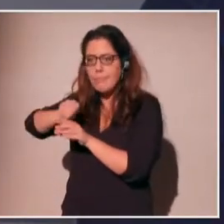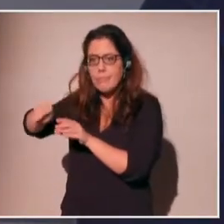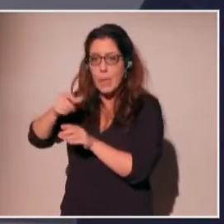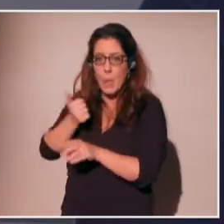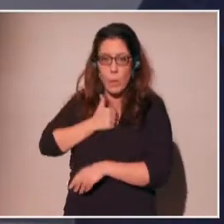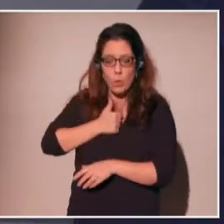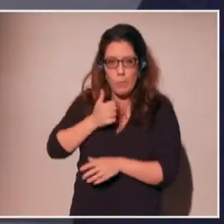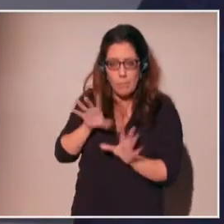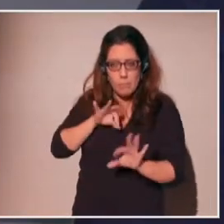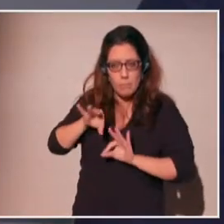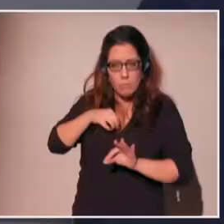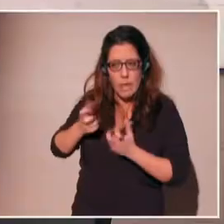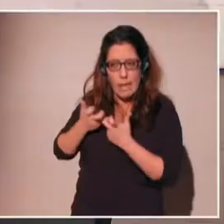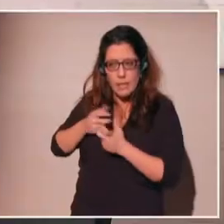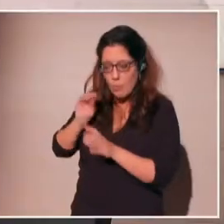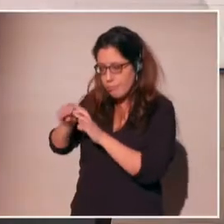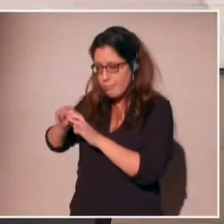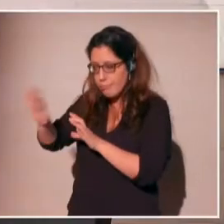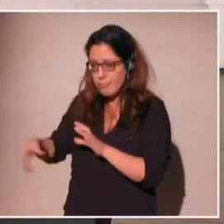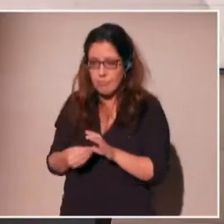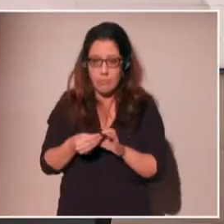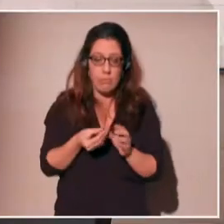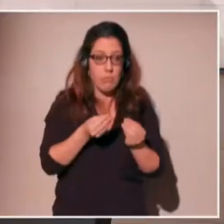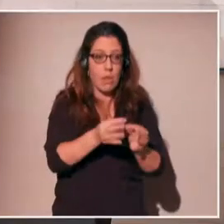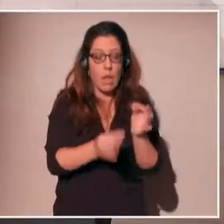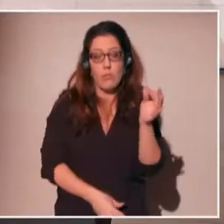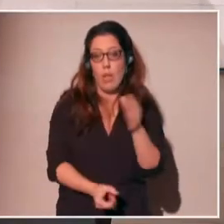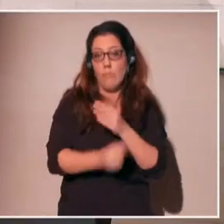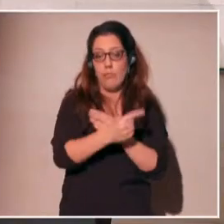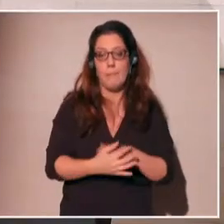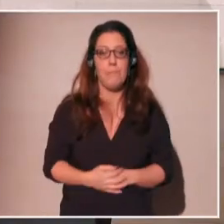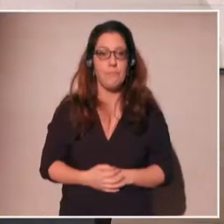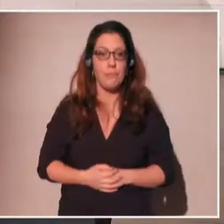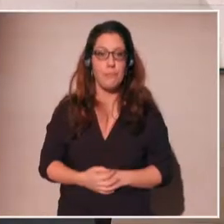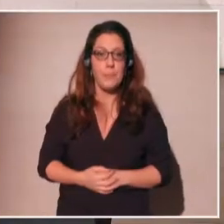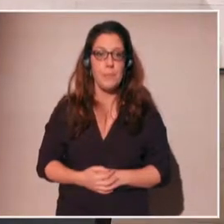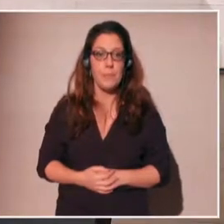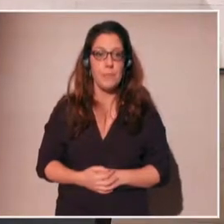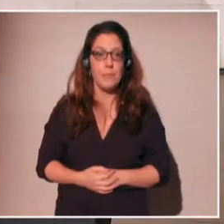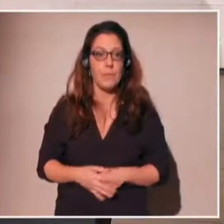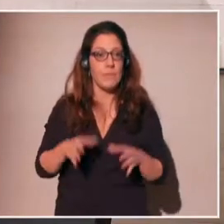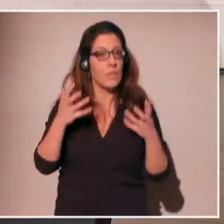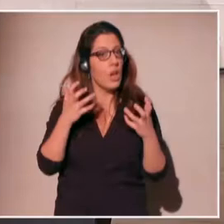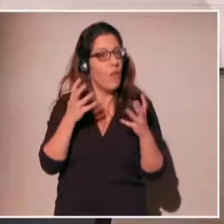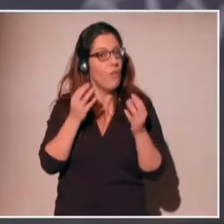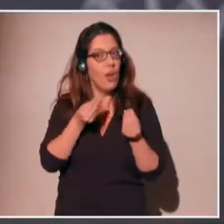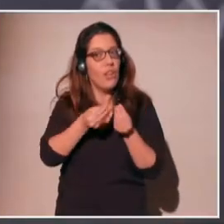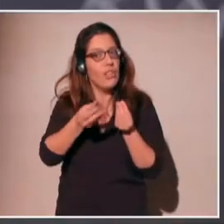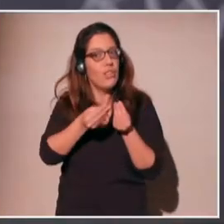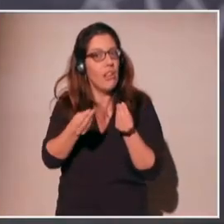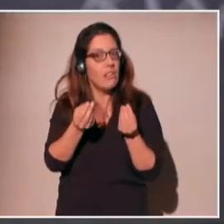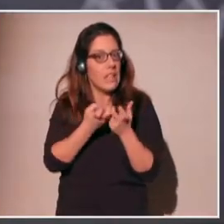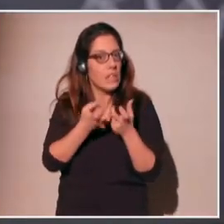Really impressive. Fei-Fei? So you want us to give an example of human-centered AI, and one of the most